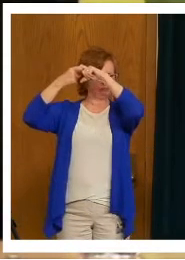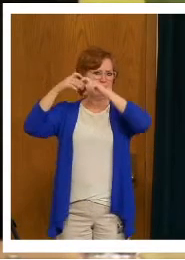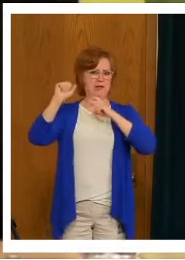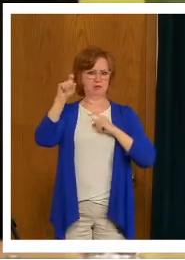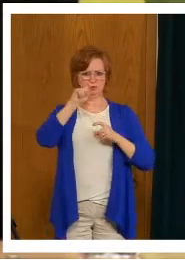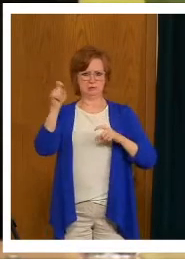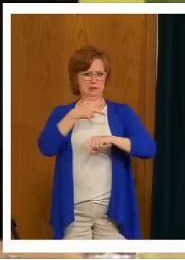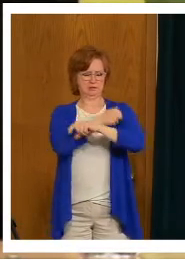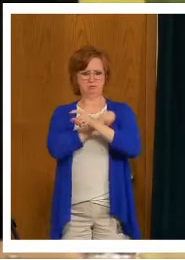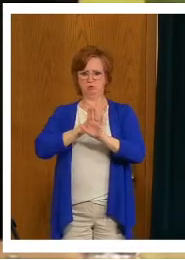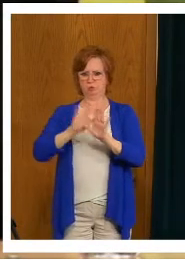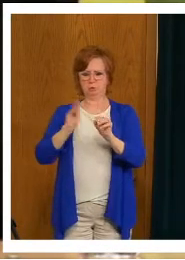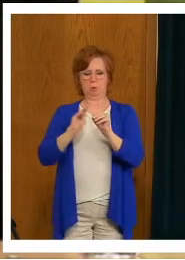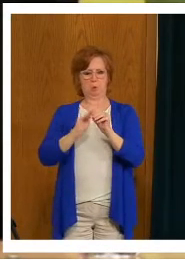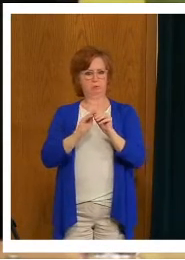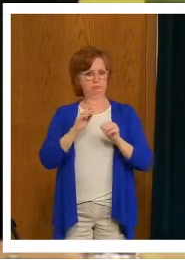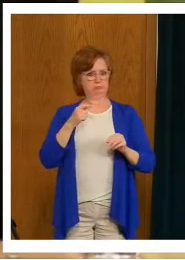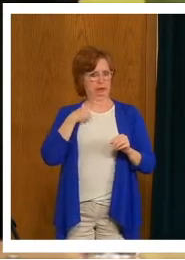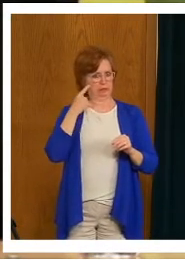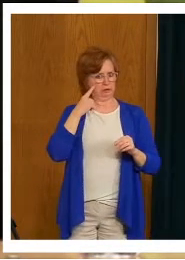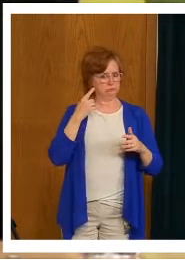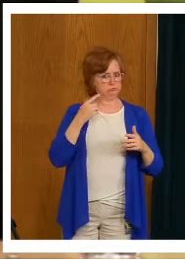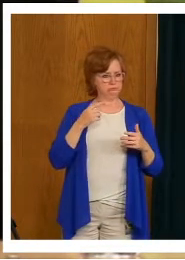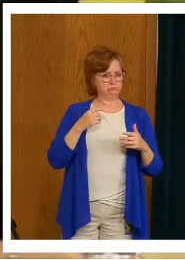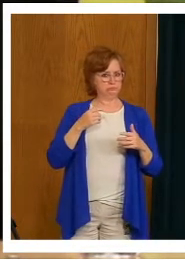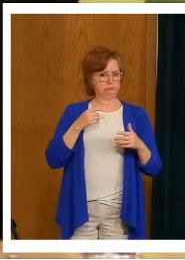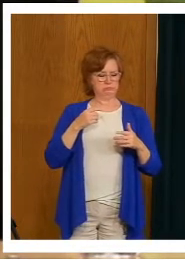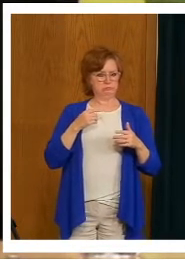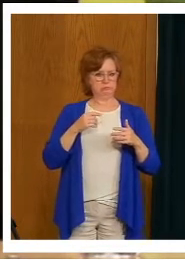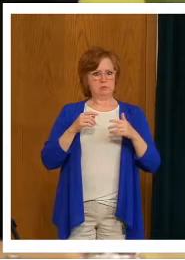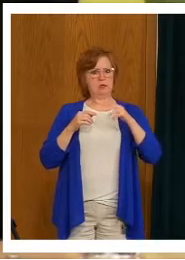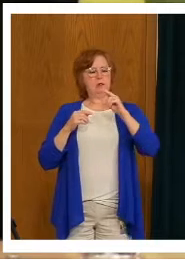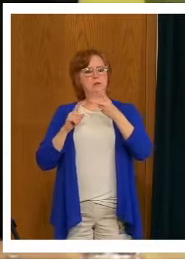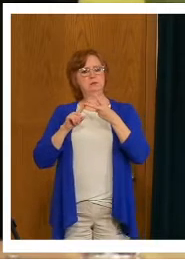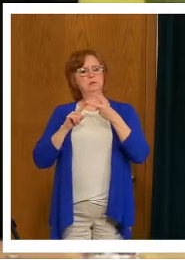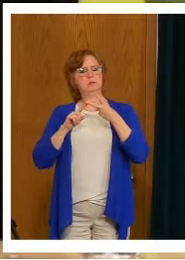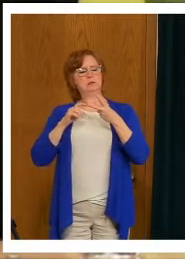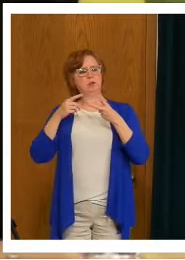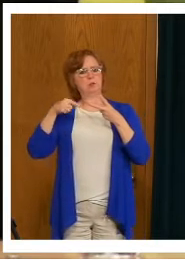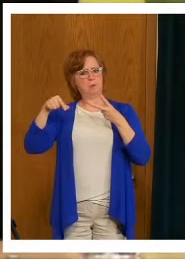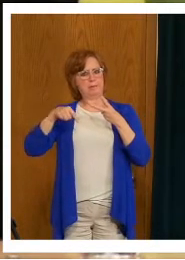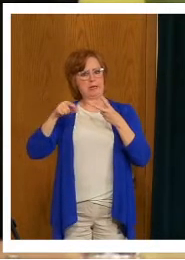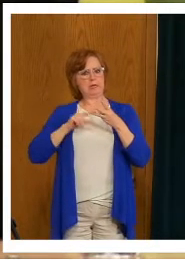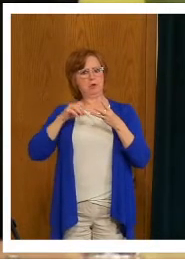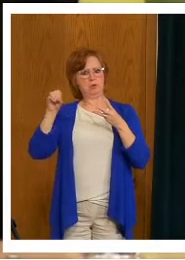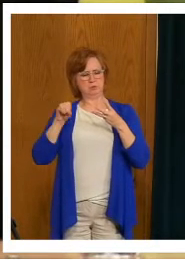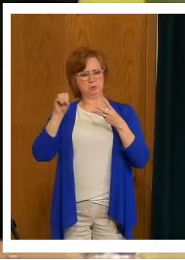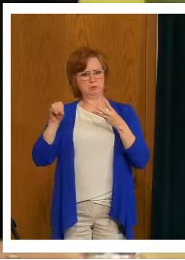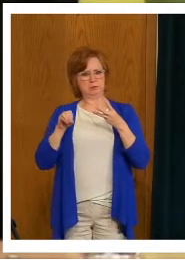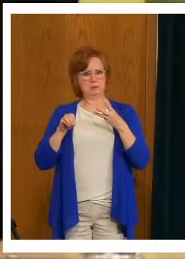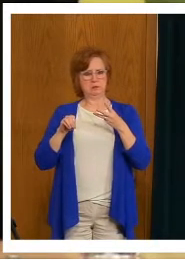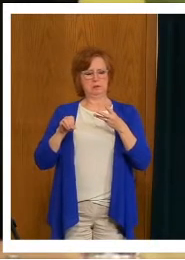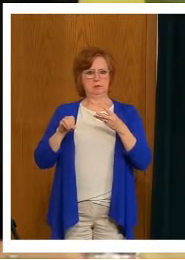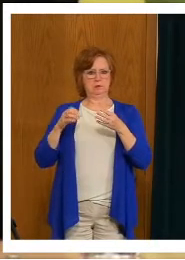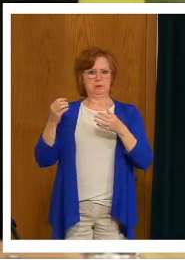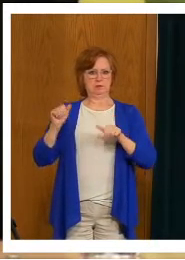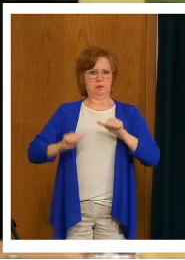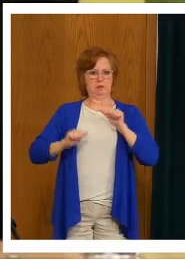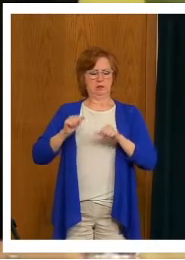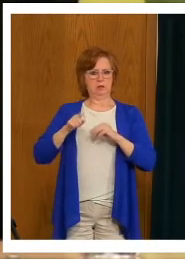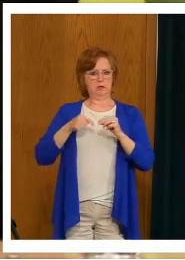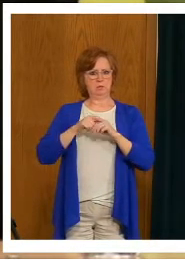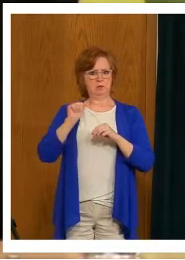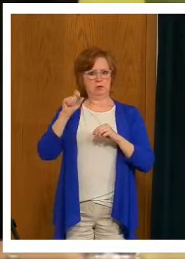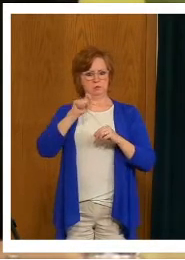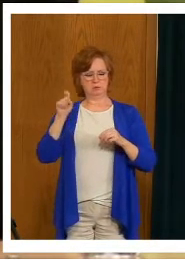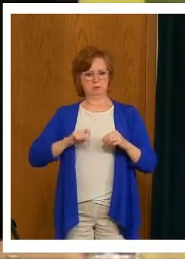And Quebec and Ontario are looking at vaccine mixing for their second doses with AstraZeneca. And Dr. Shahab mentioned this a little bit already, but what is Saskatchewan looking at